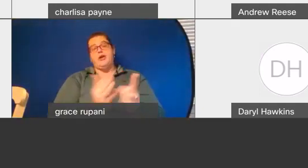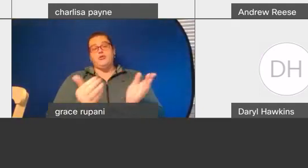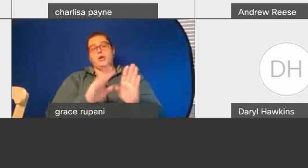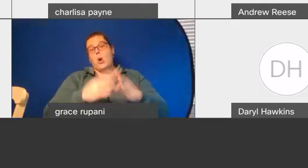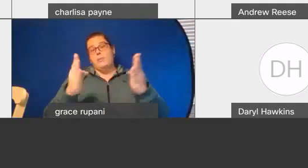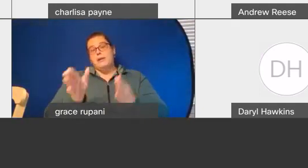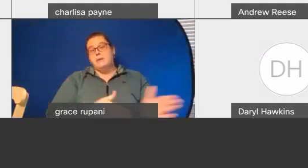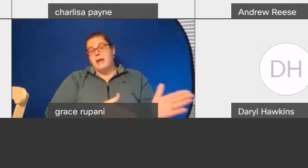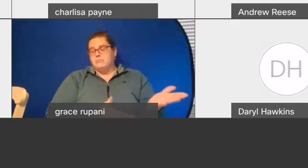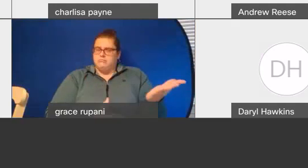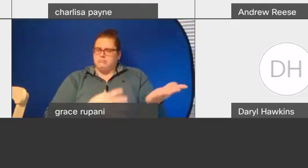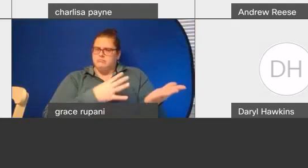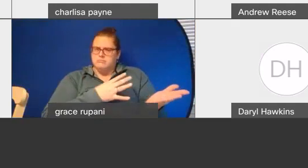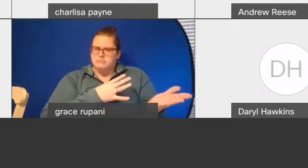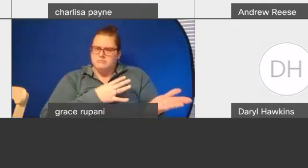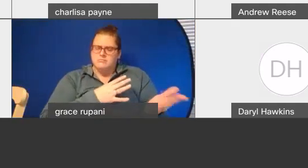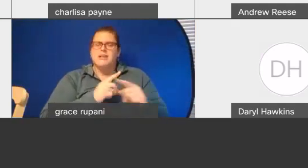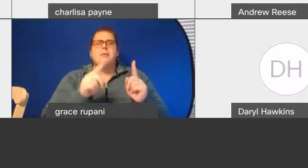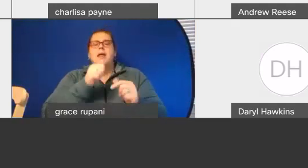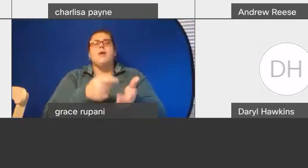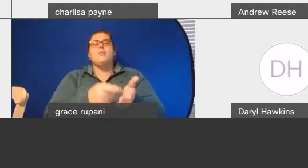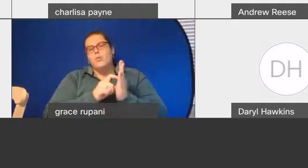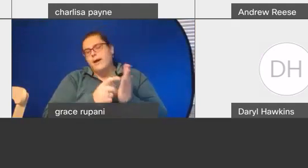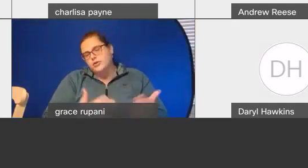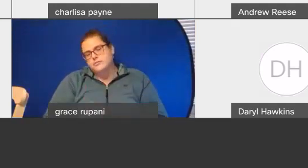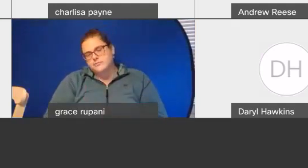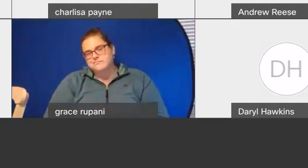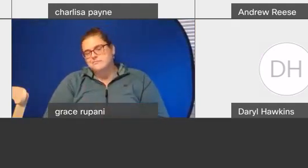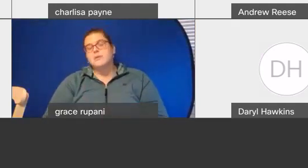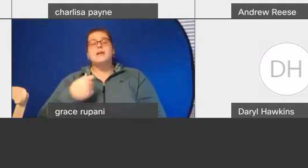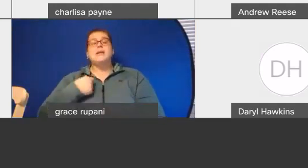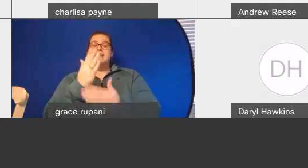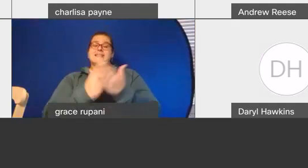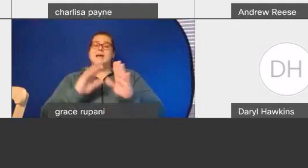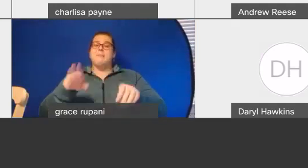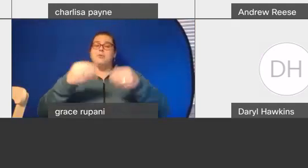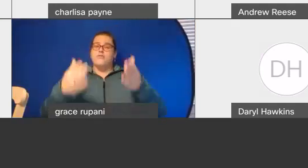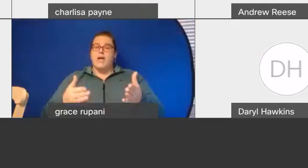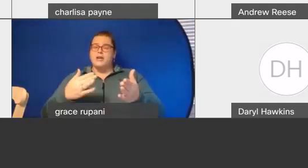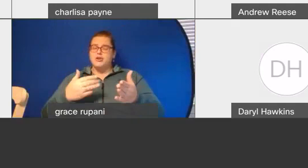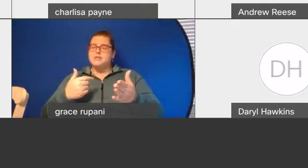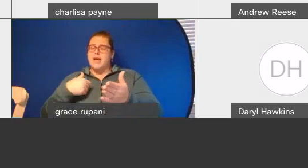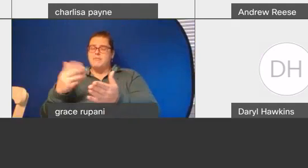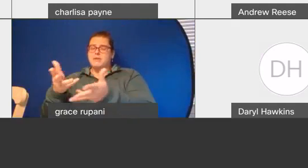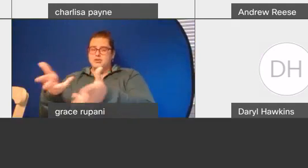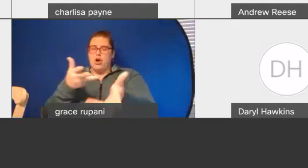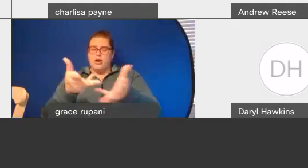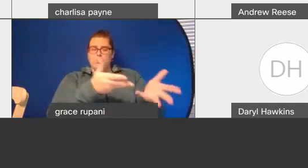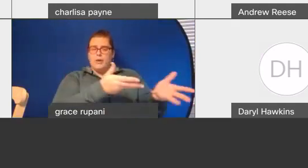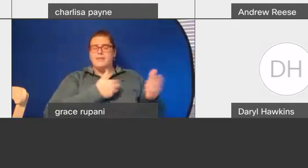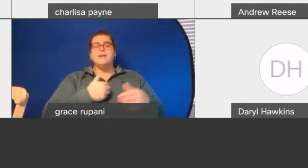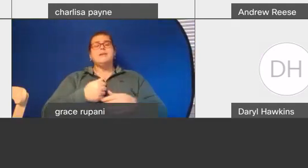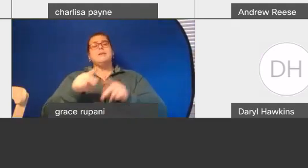heard from some providers that in their communication with people that attended their